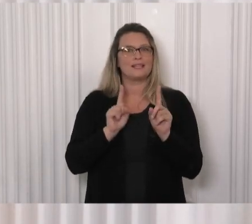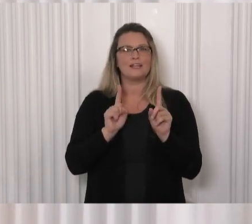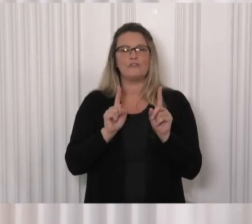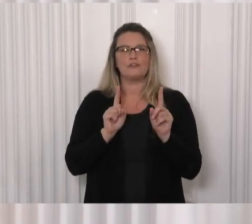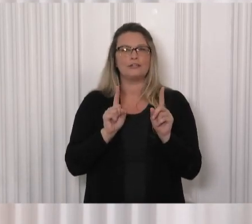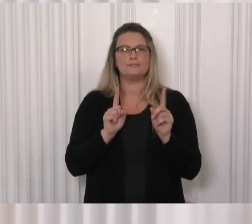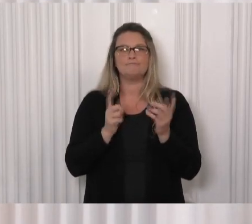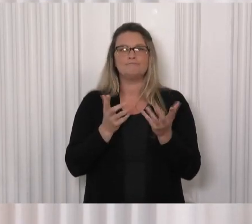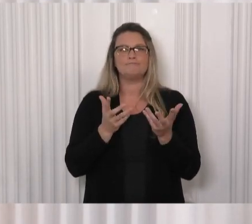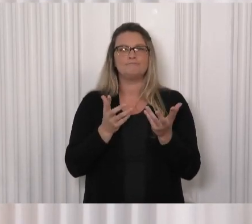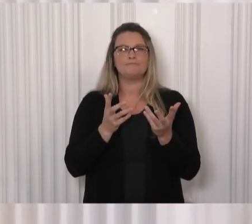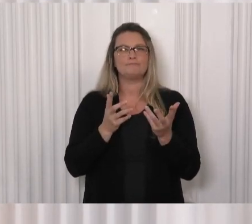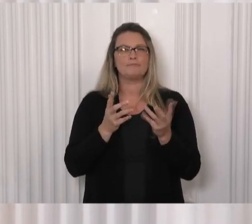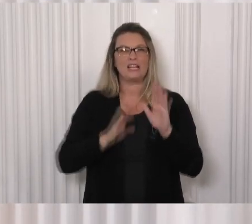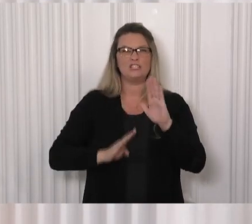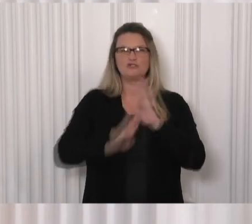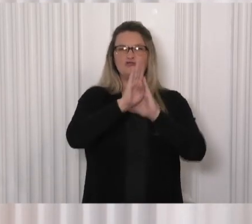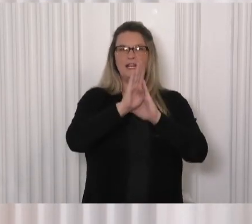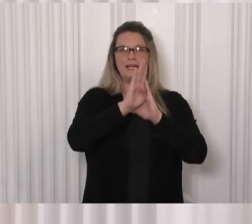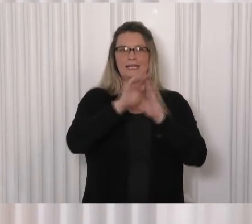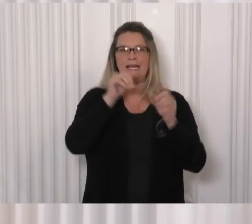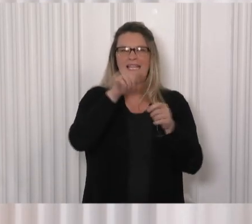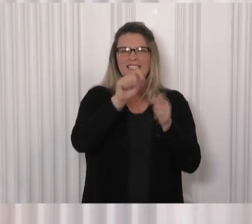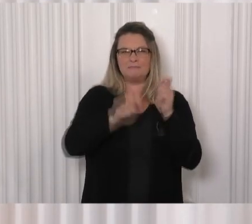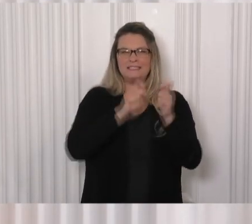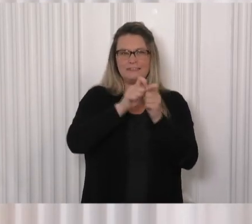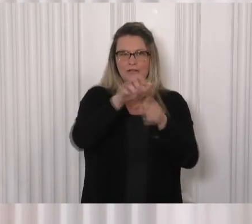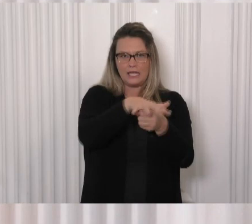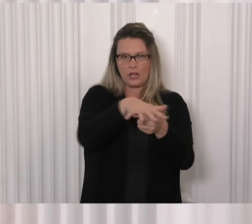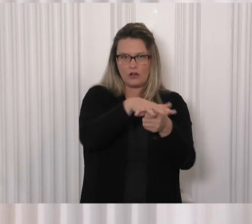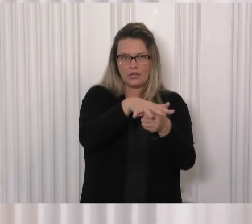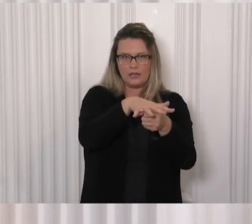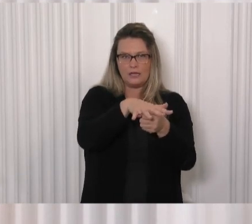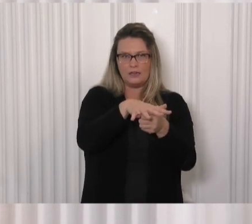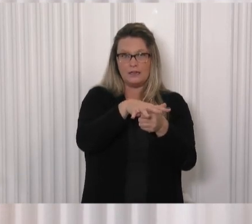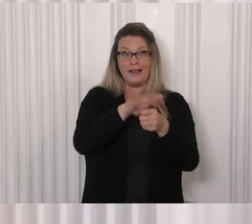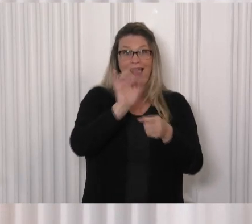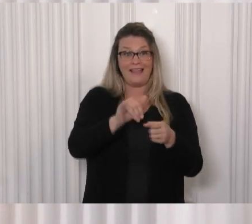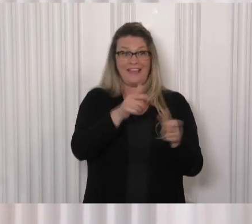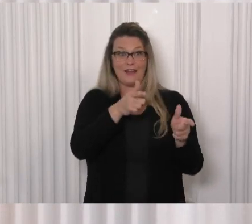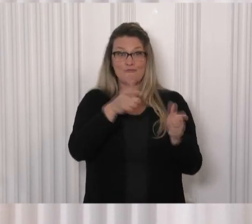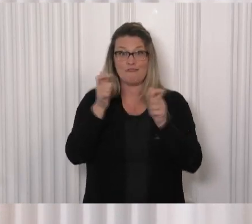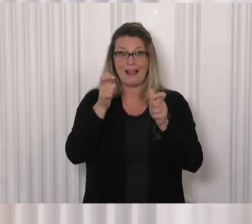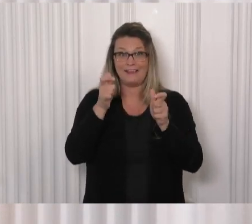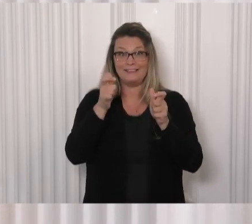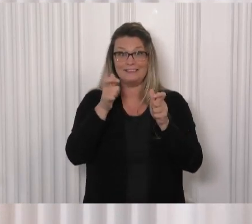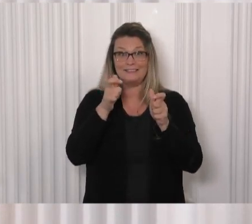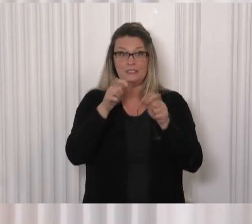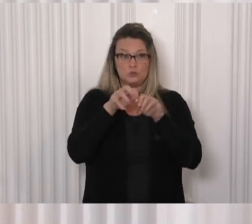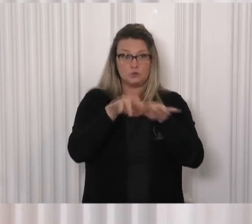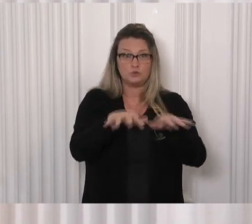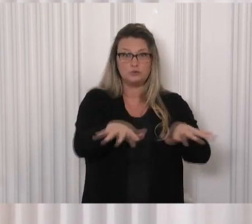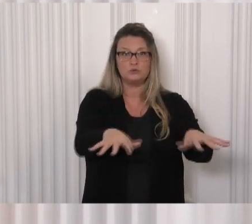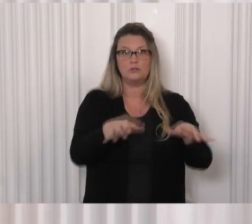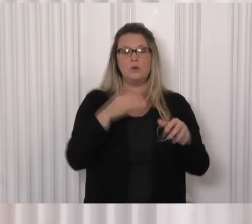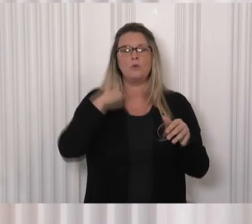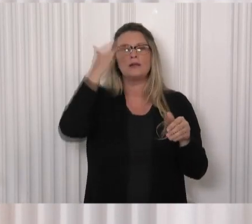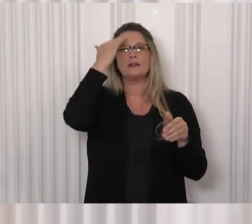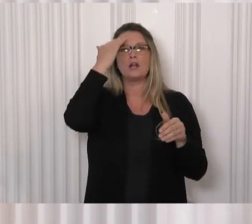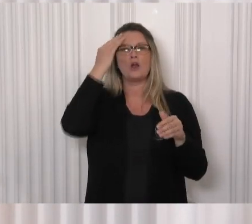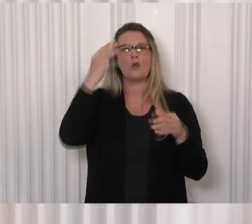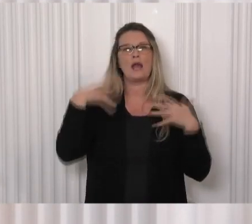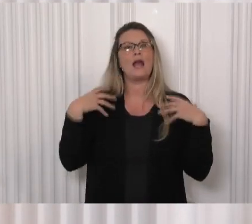really stark and frank elevation in the rate of spread, then we would know, one, our